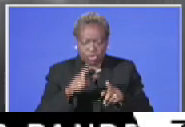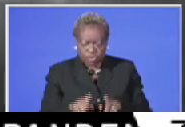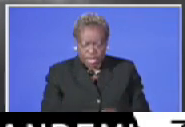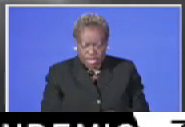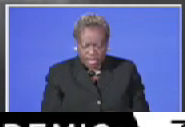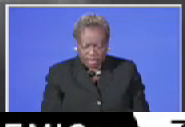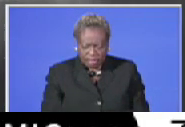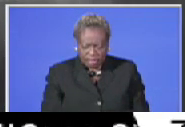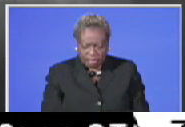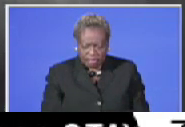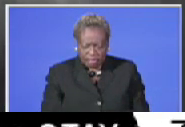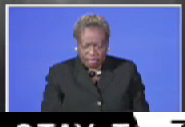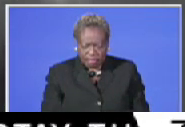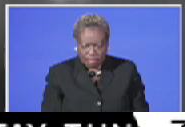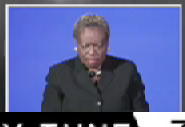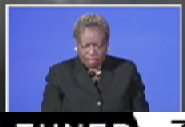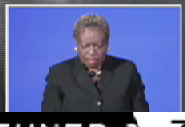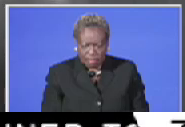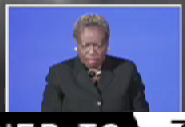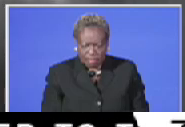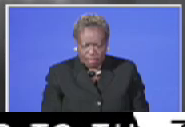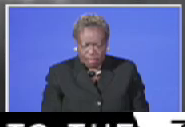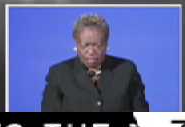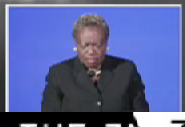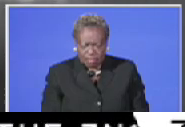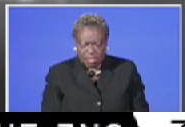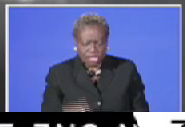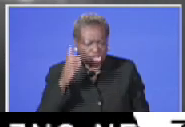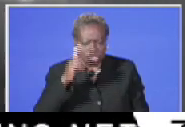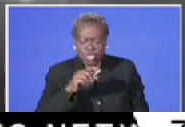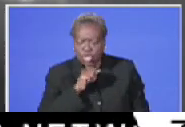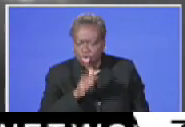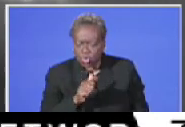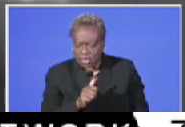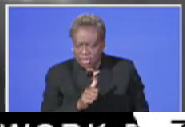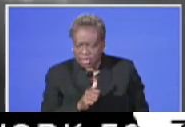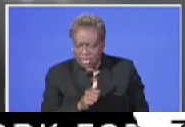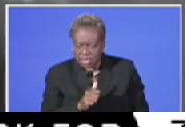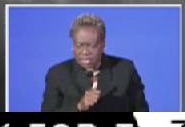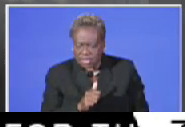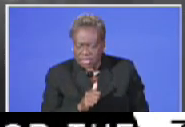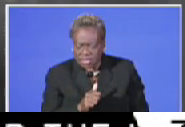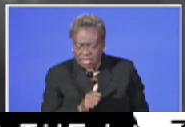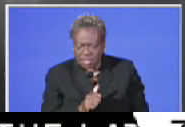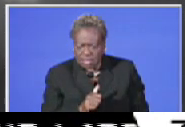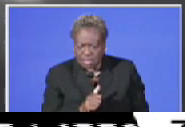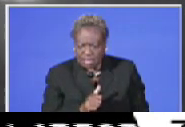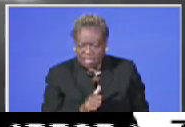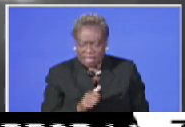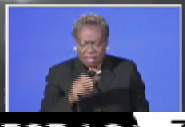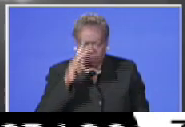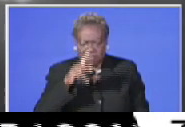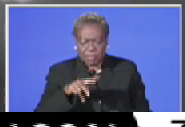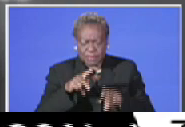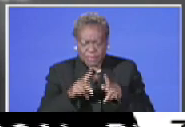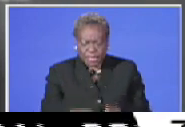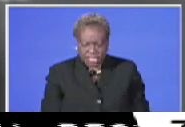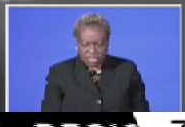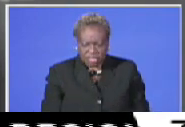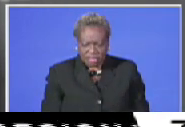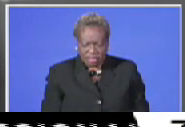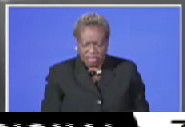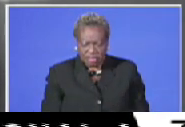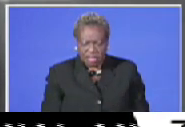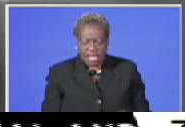exiting process from their grey list, should nonetheless be faced with the potential of being added to